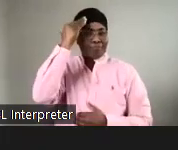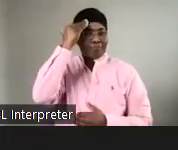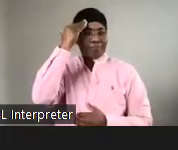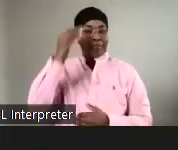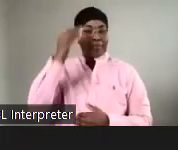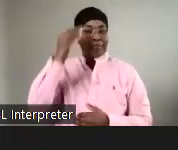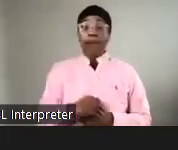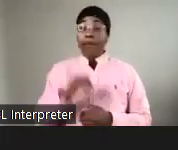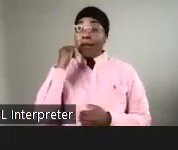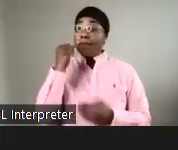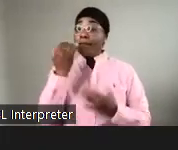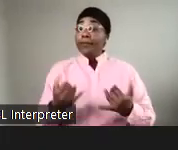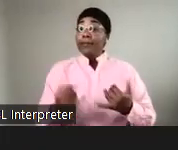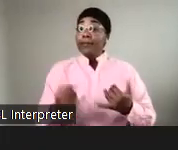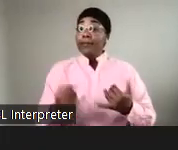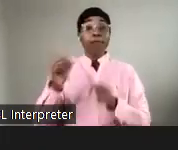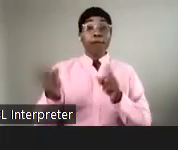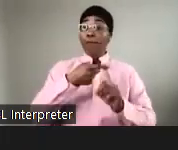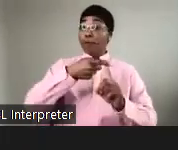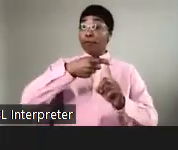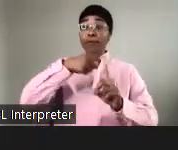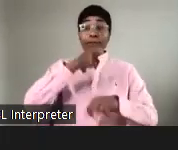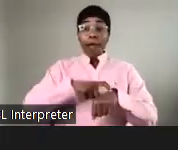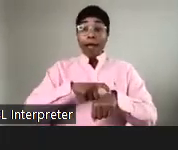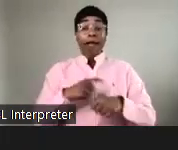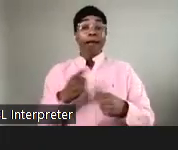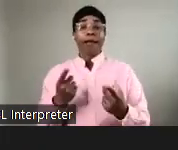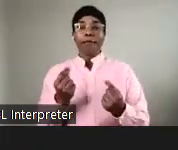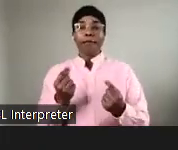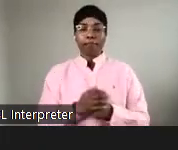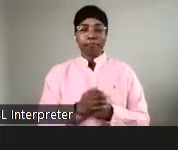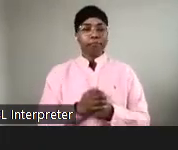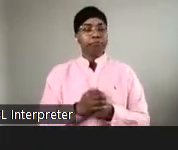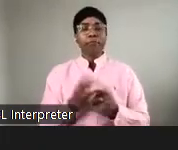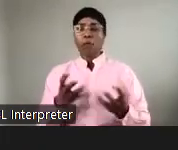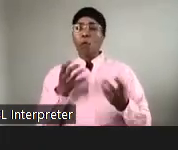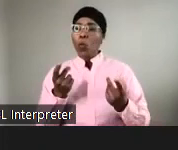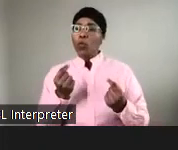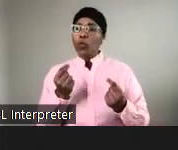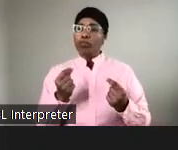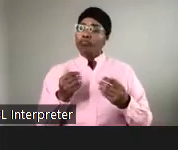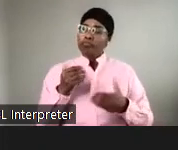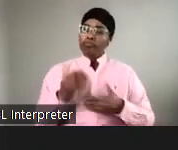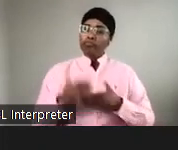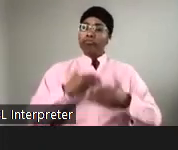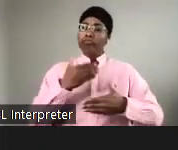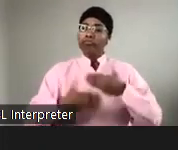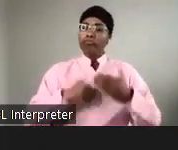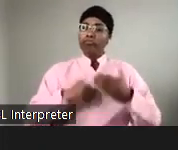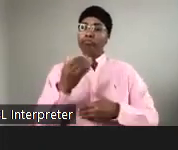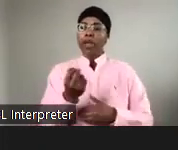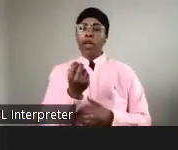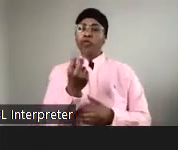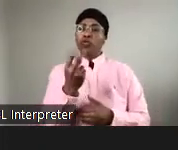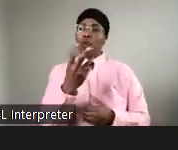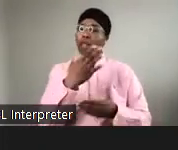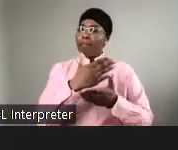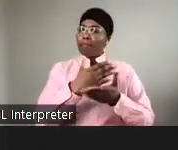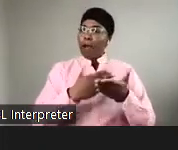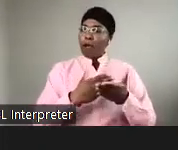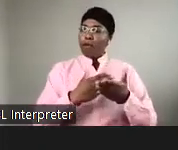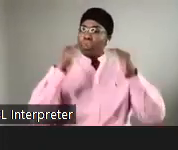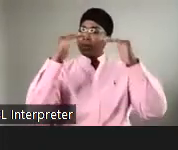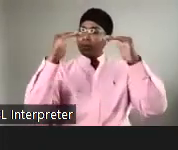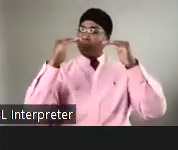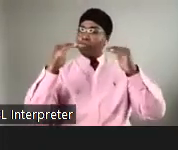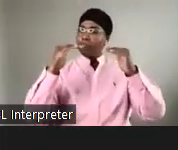for the first time, what we wanted to do over the course of this 12-part webinar series was really to tell a story